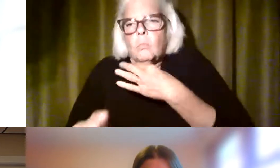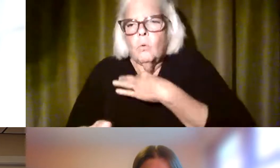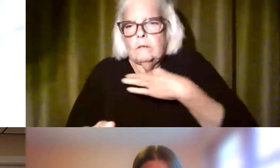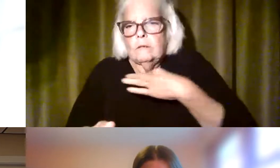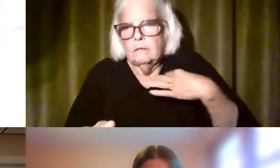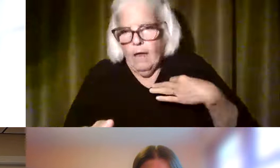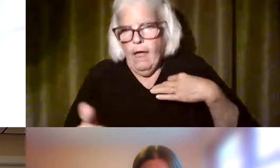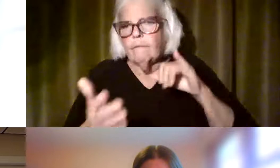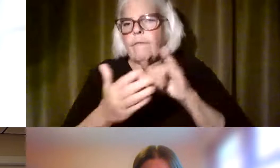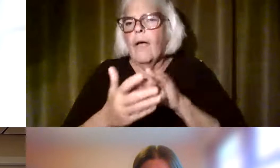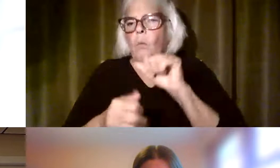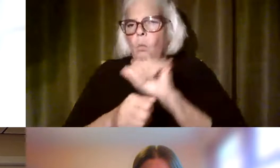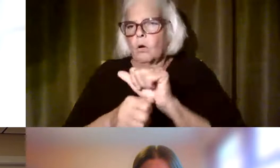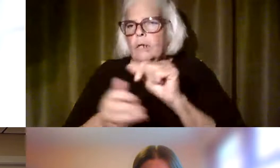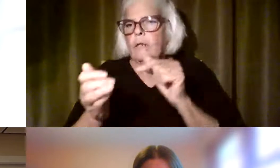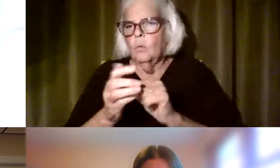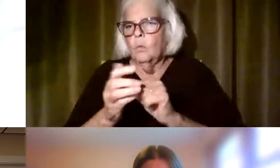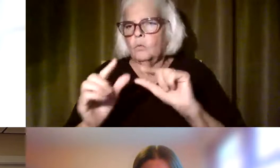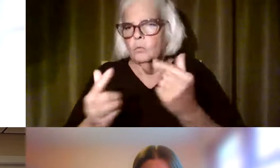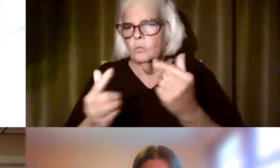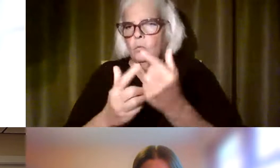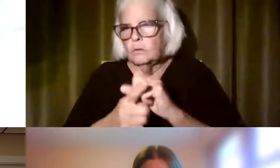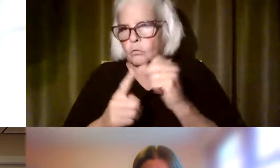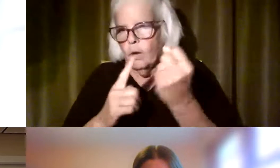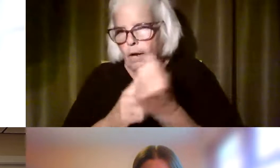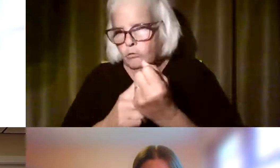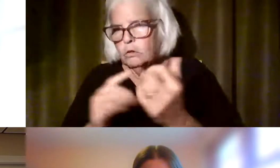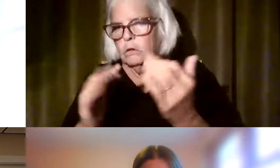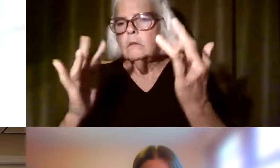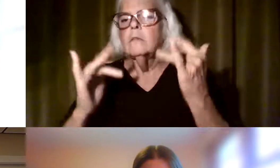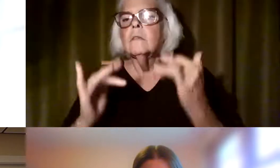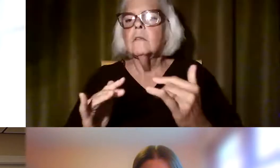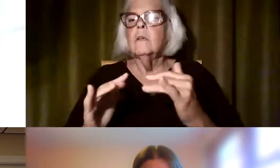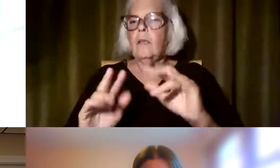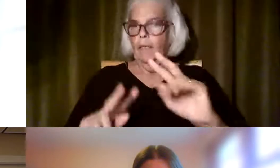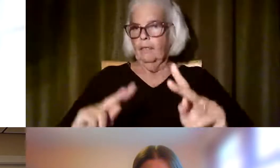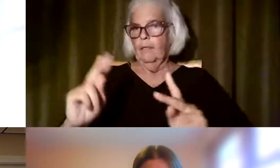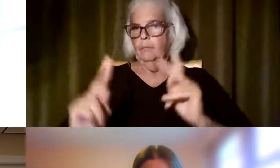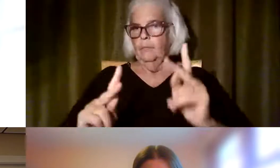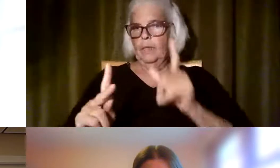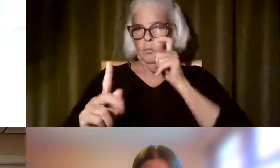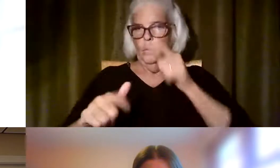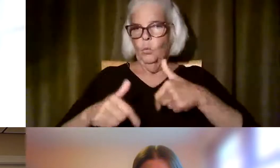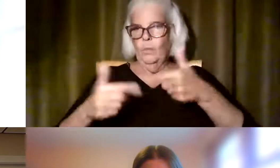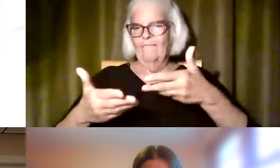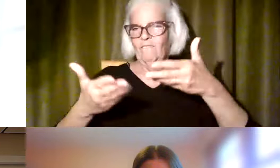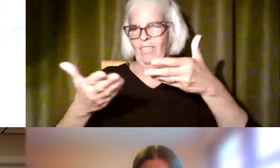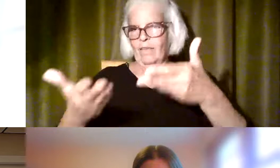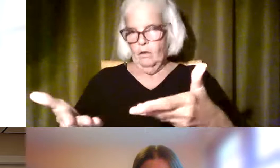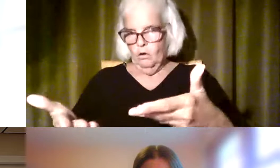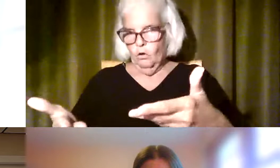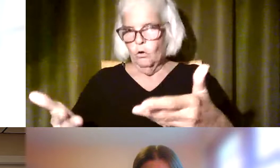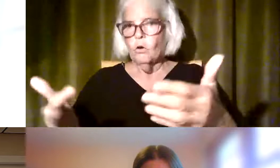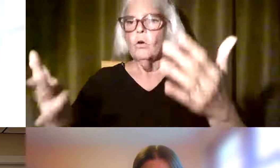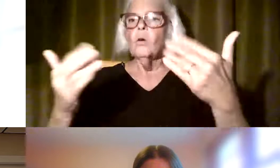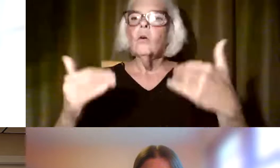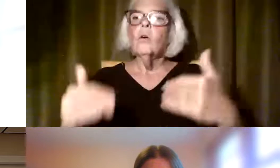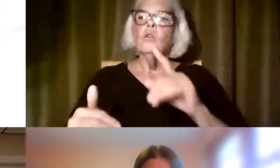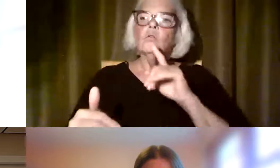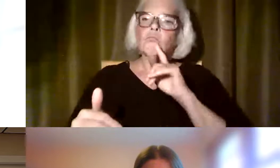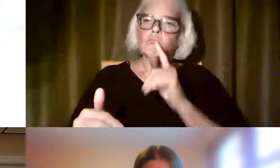residents, and it's just the primary reason is for safe opening and operations. So